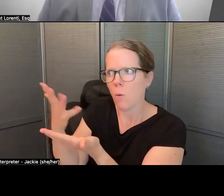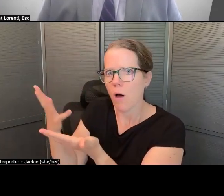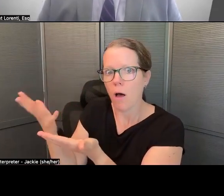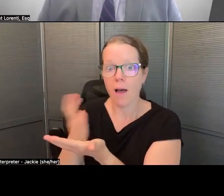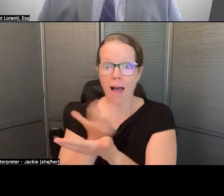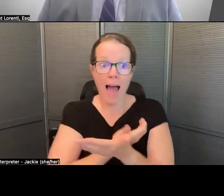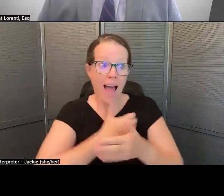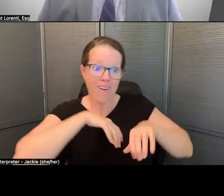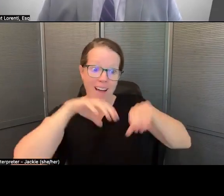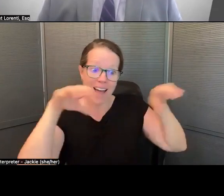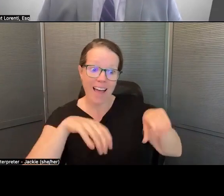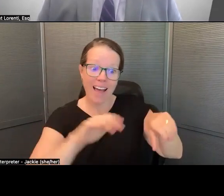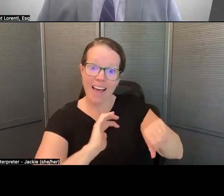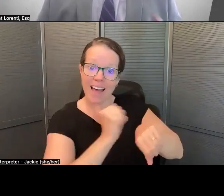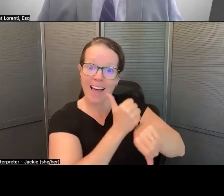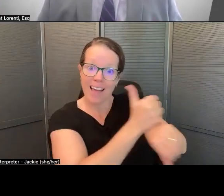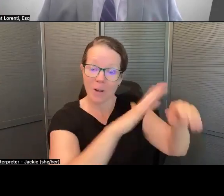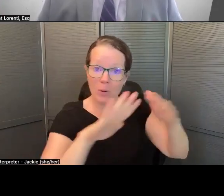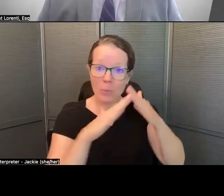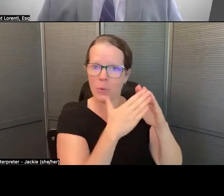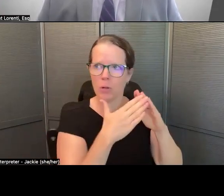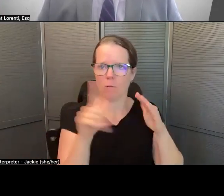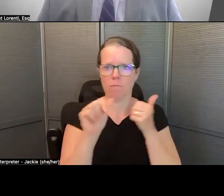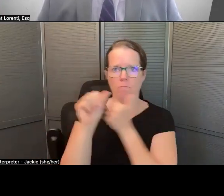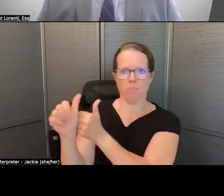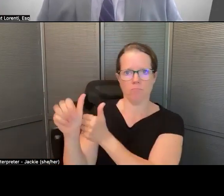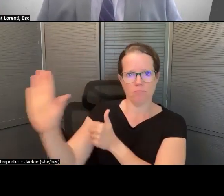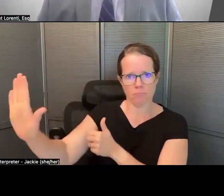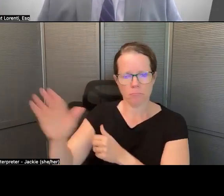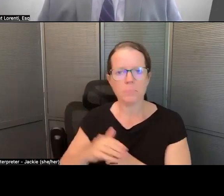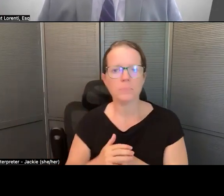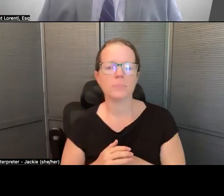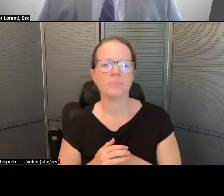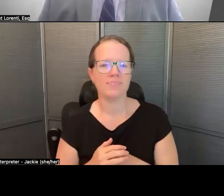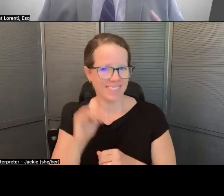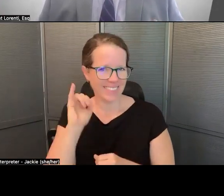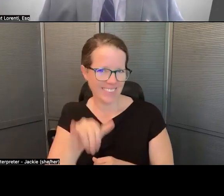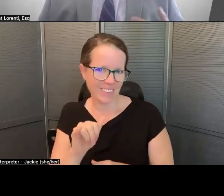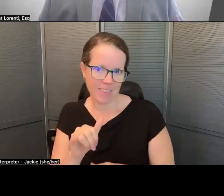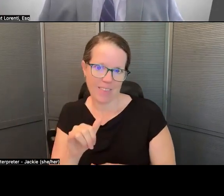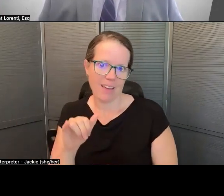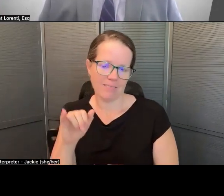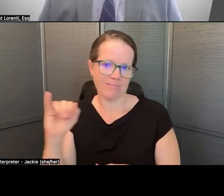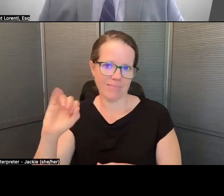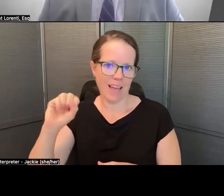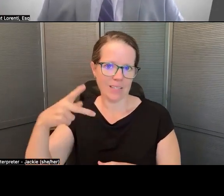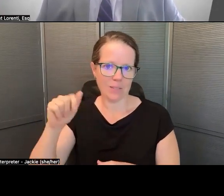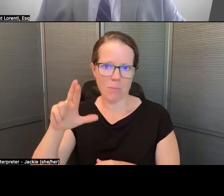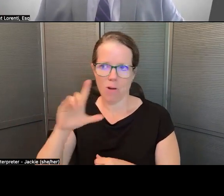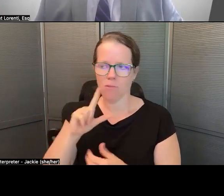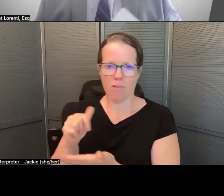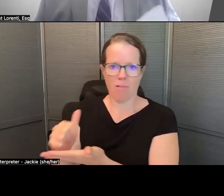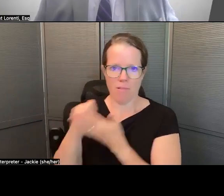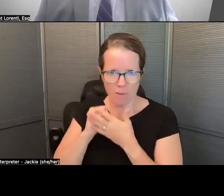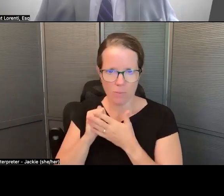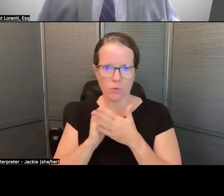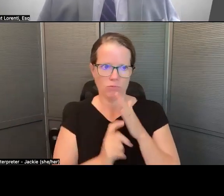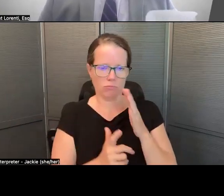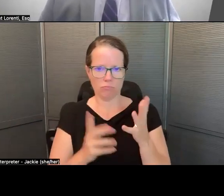voices of the people that we're impacting. And that's another way that UMass Chan Medical School has helped us facilitate a community advisory board as